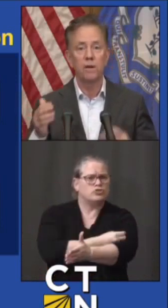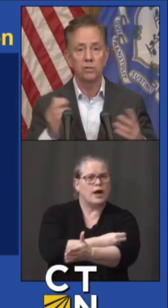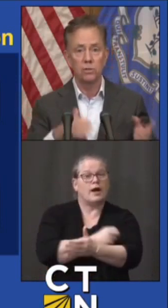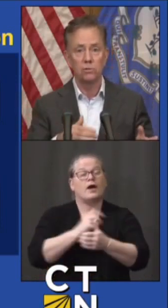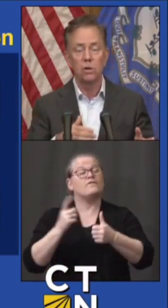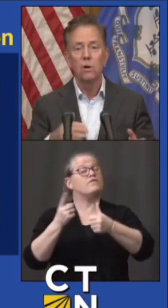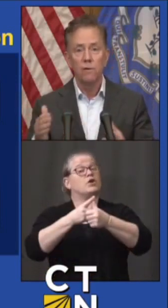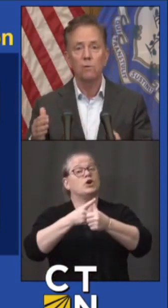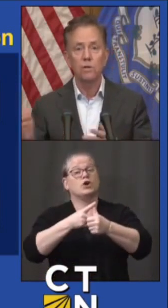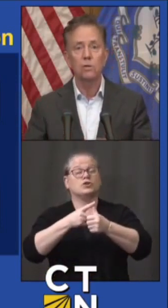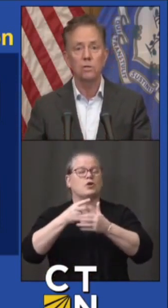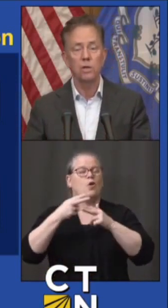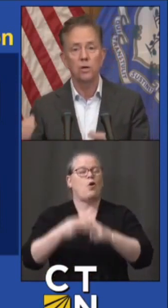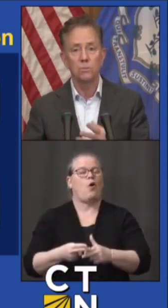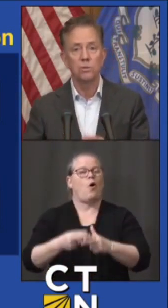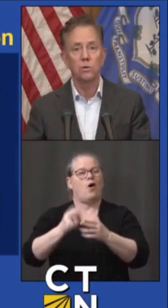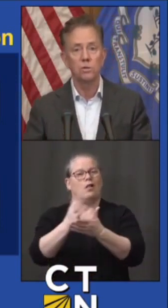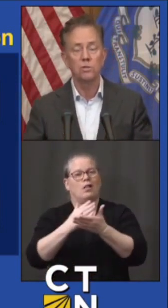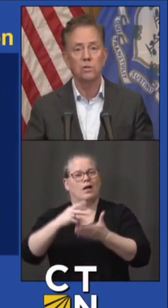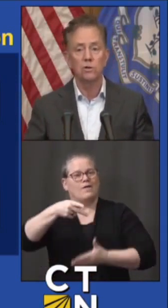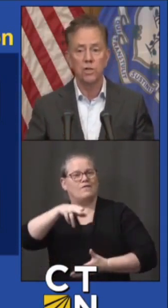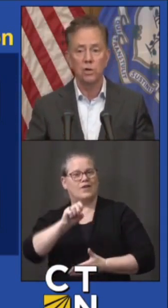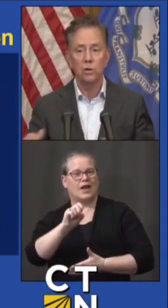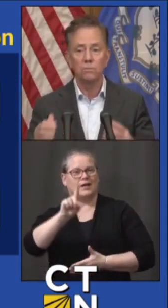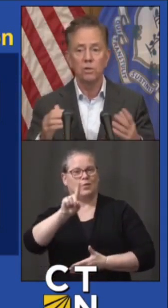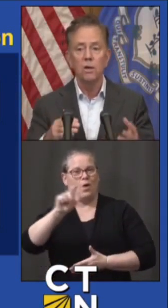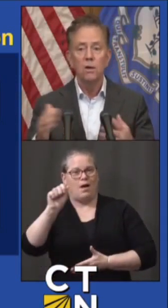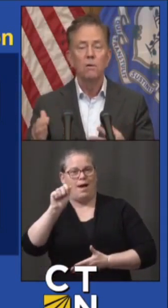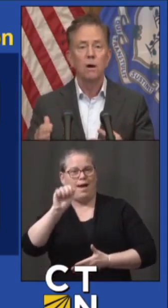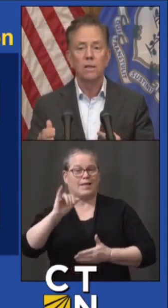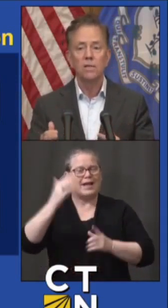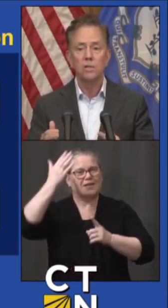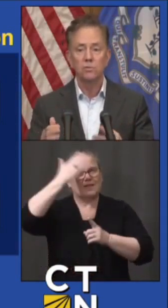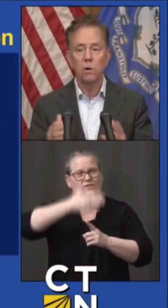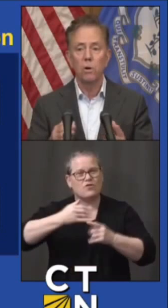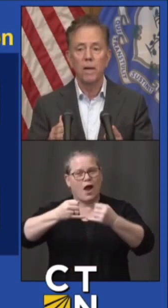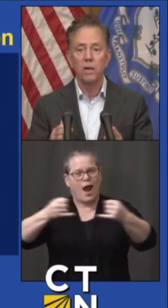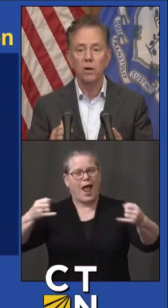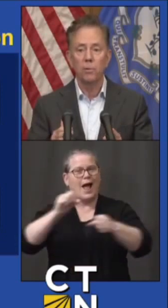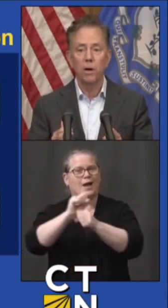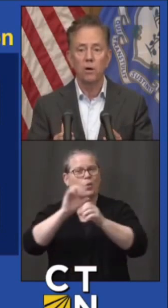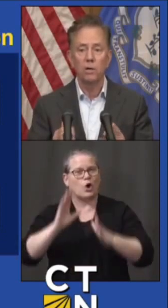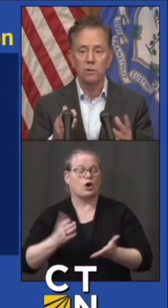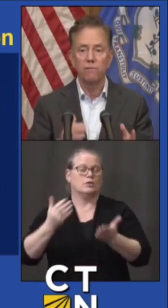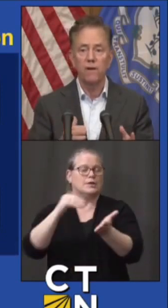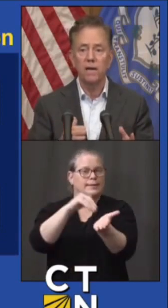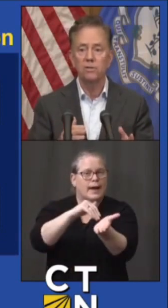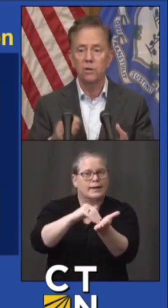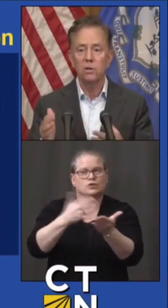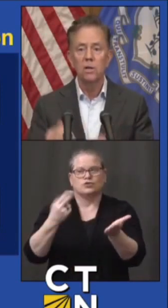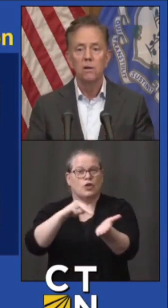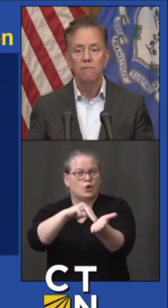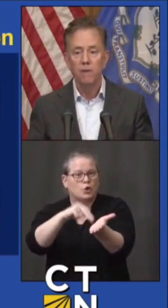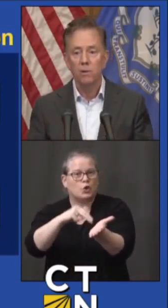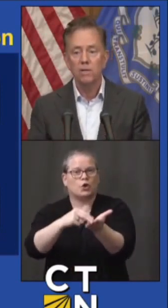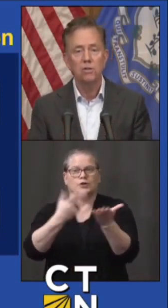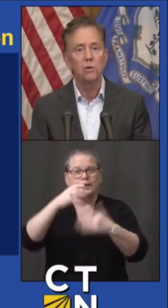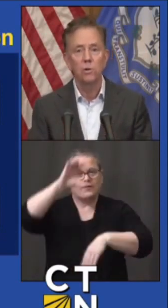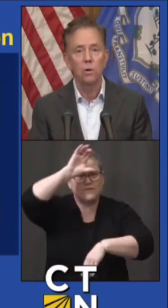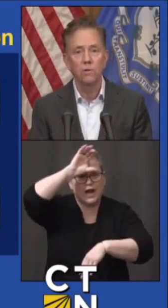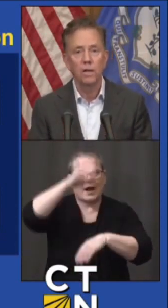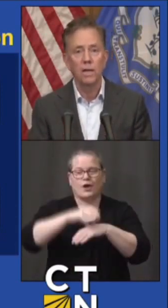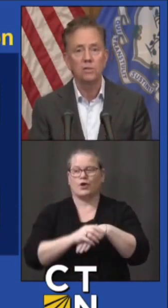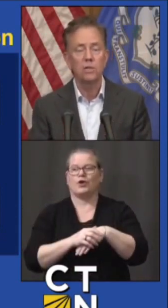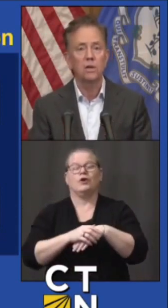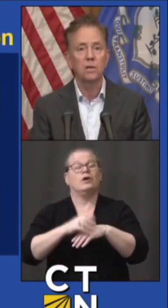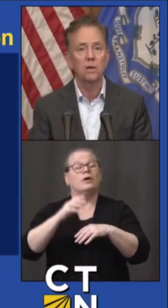healthcare professionals, folks in nursing homes, nurses in nursing homes. These is where we're making our priorities. So Pfizer, very